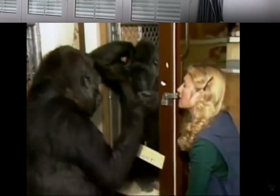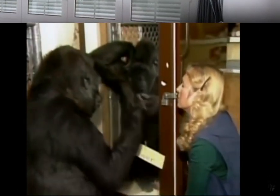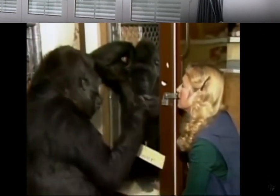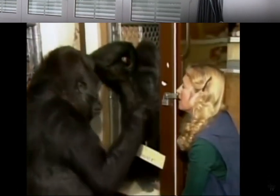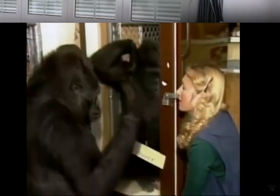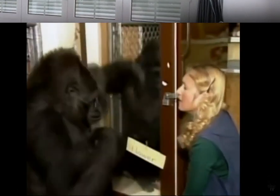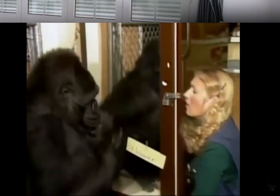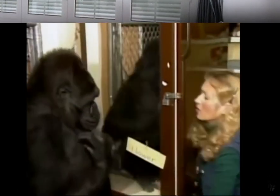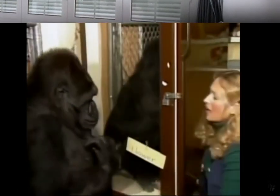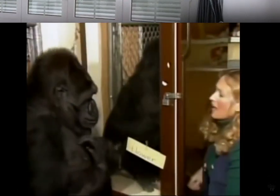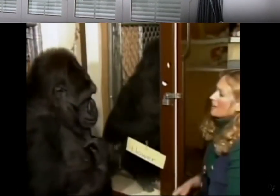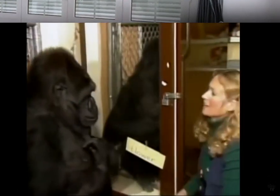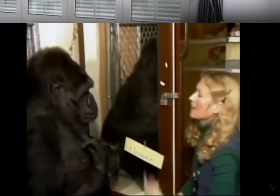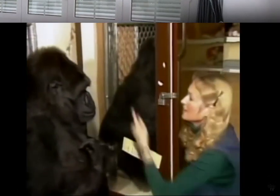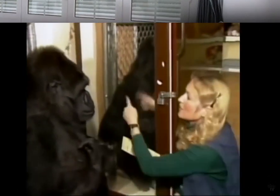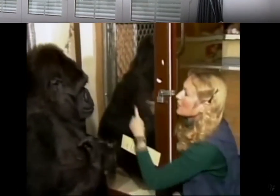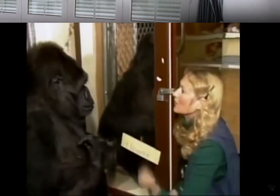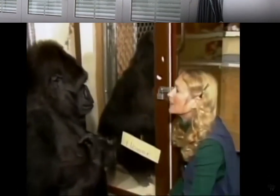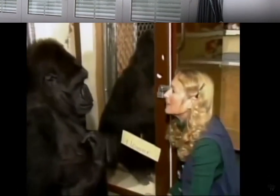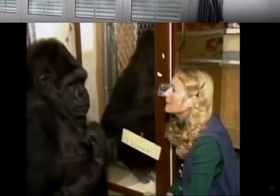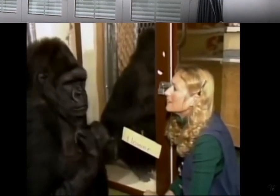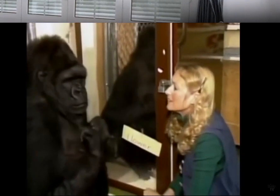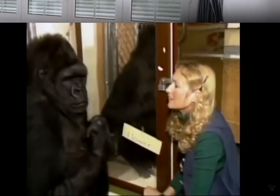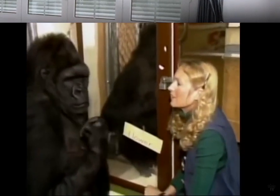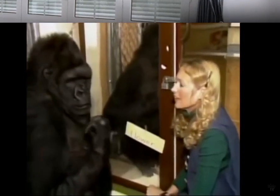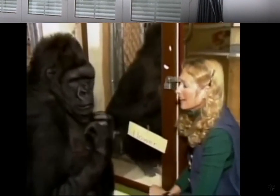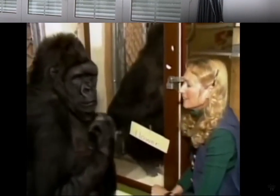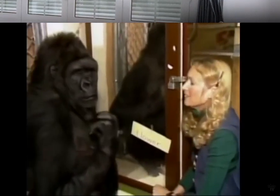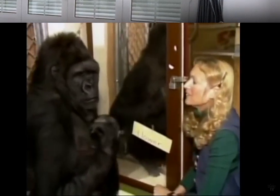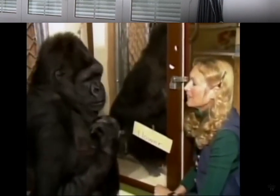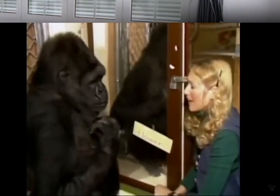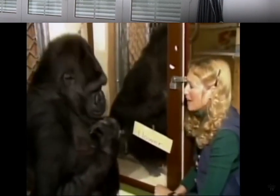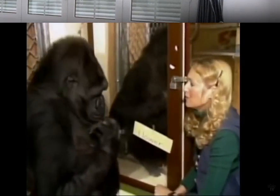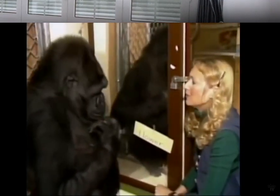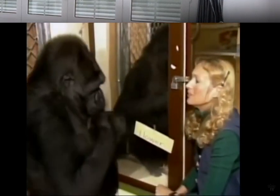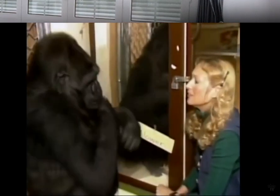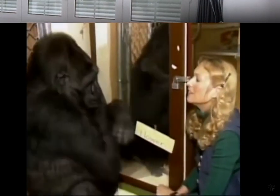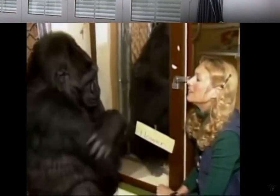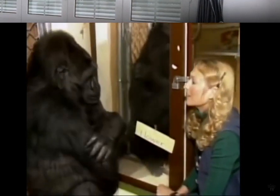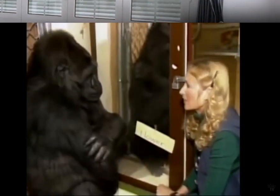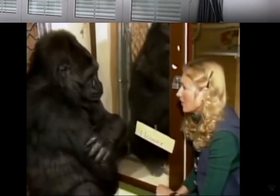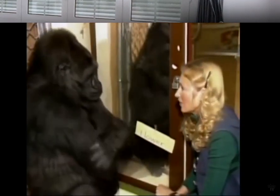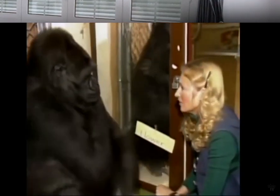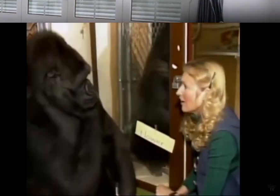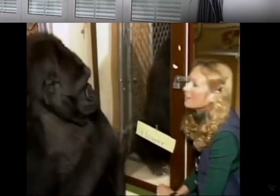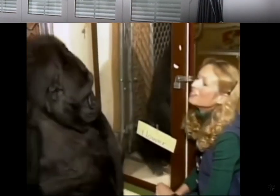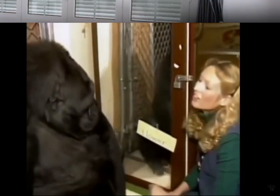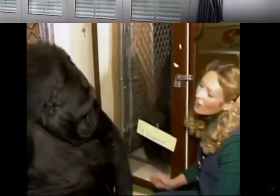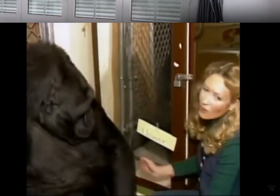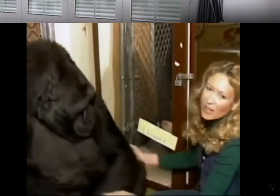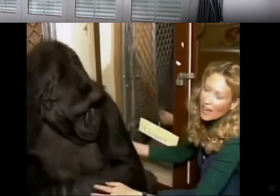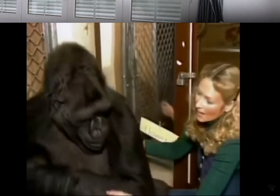her. Think me there. Okay, that is you. Gorilla. Animal. Koko